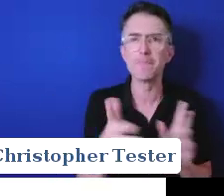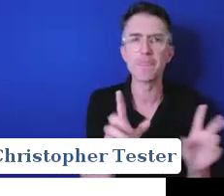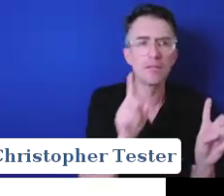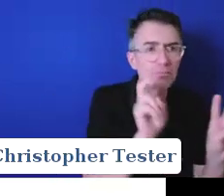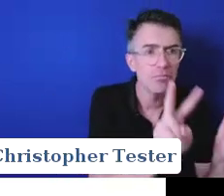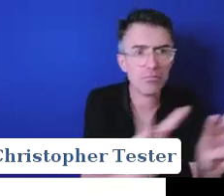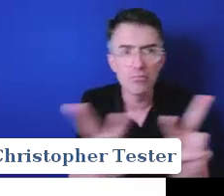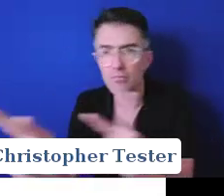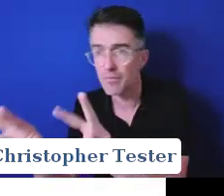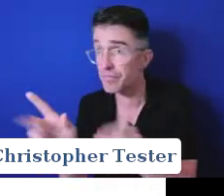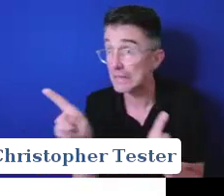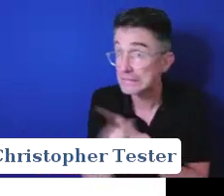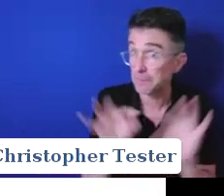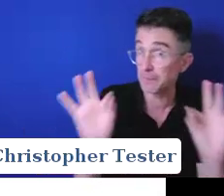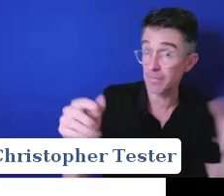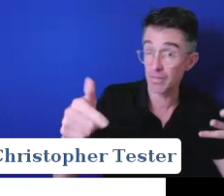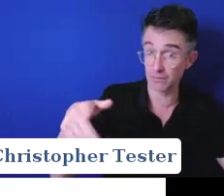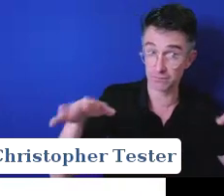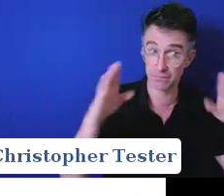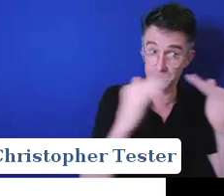of the poor household.